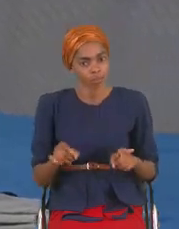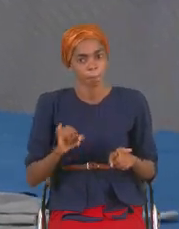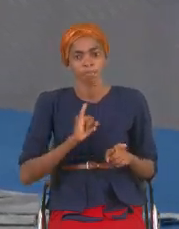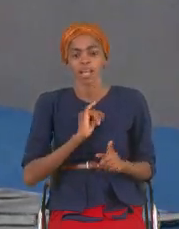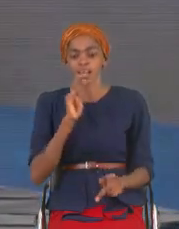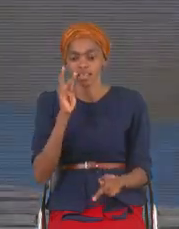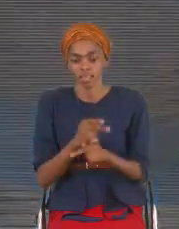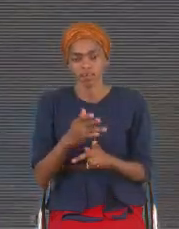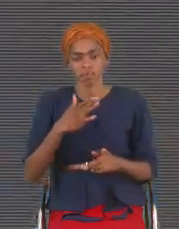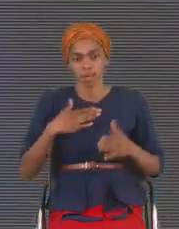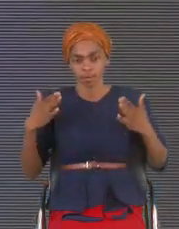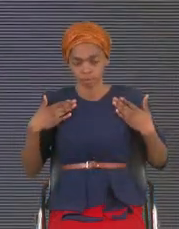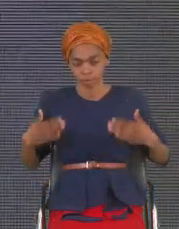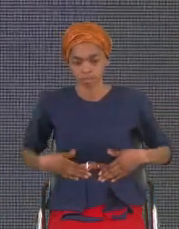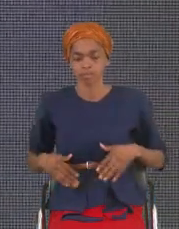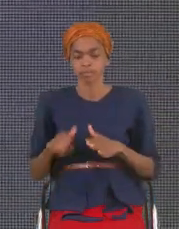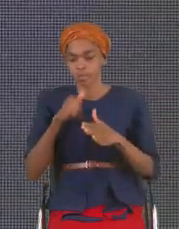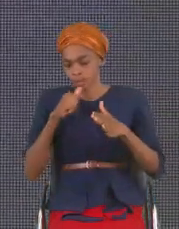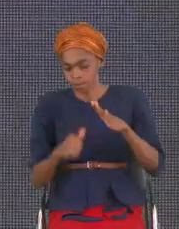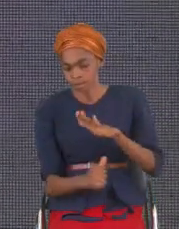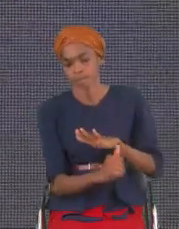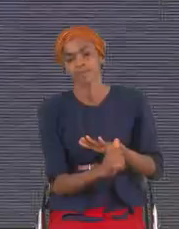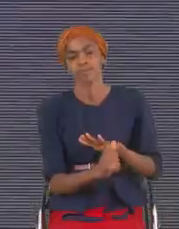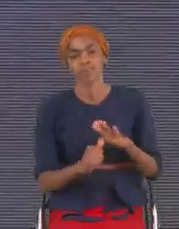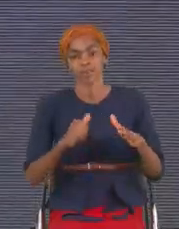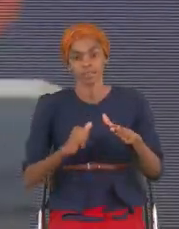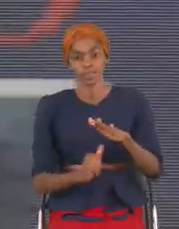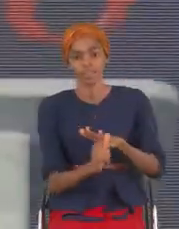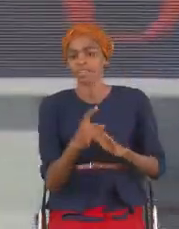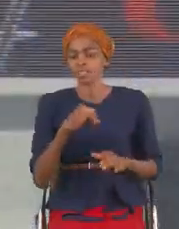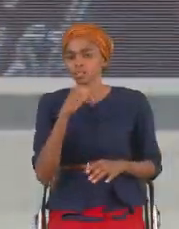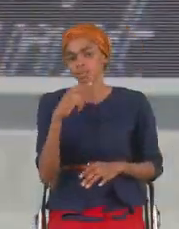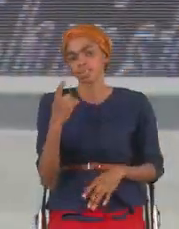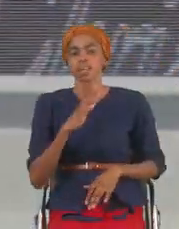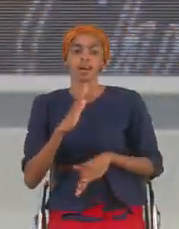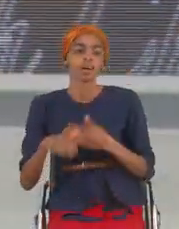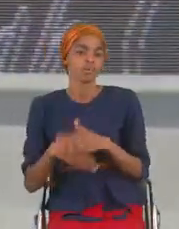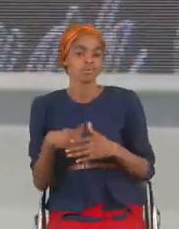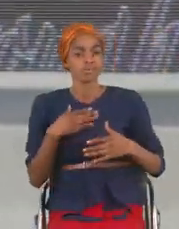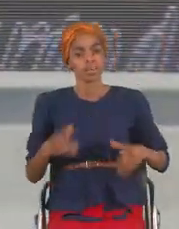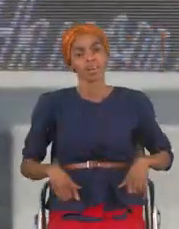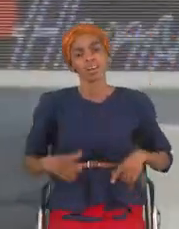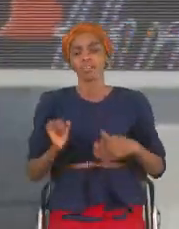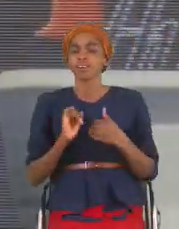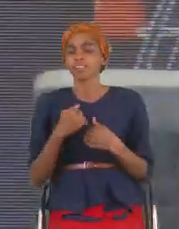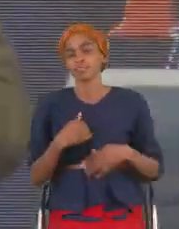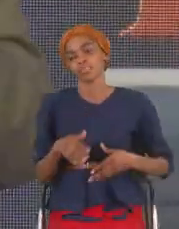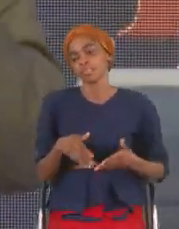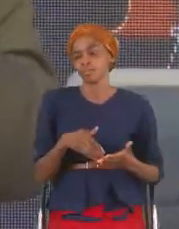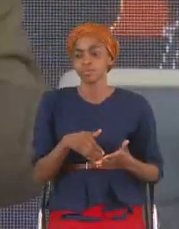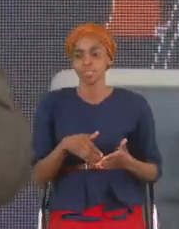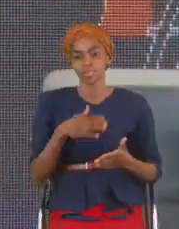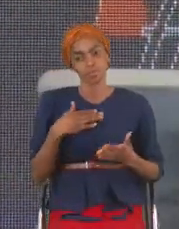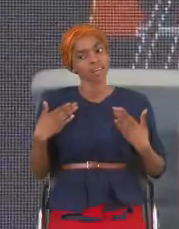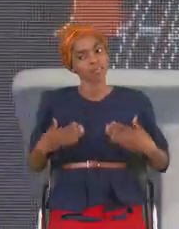keep my body under. He didn't say, all my life I've been weak. My body had been